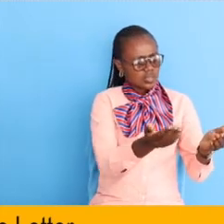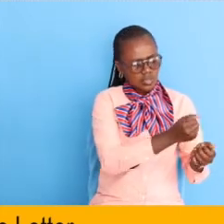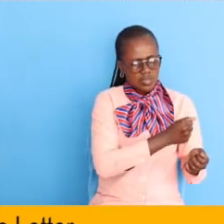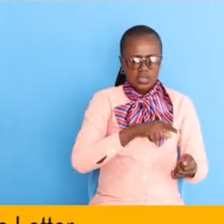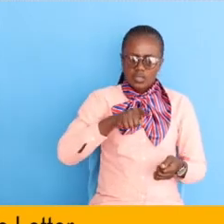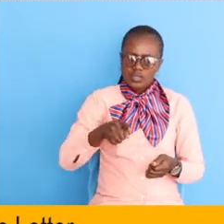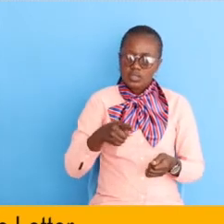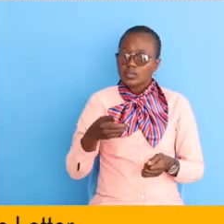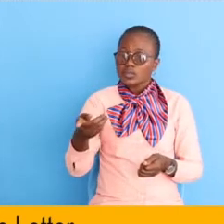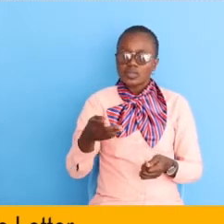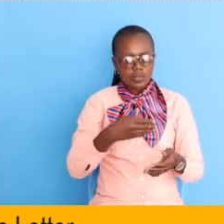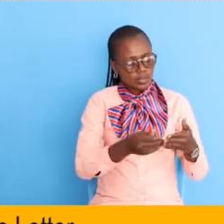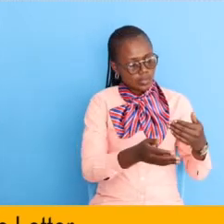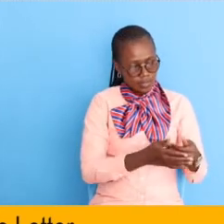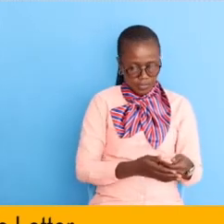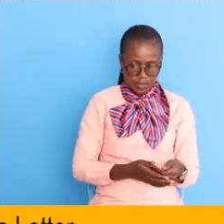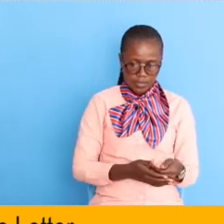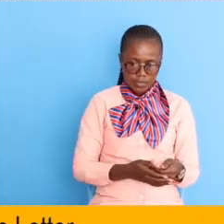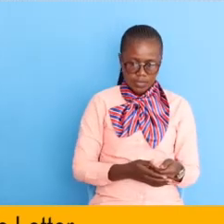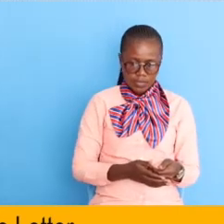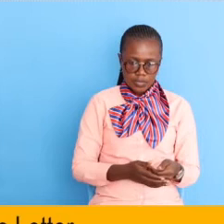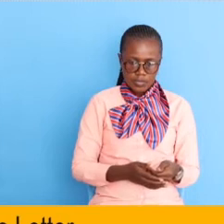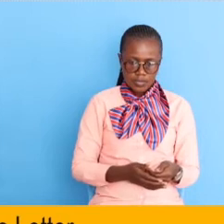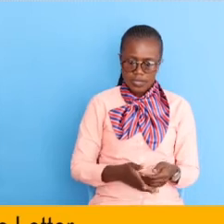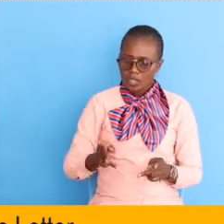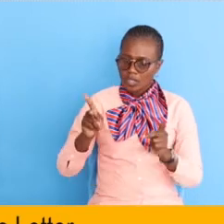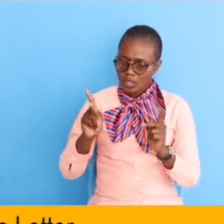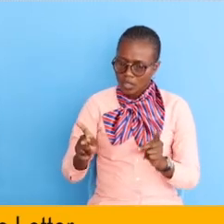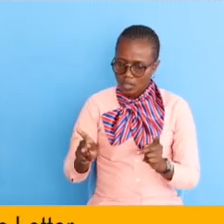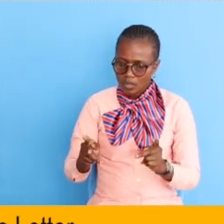And when you now know that what the question wants you to do,